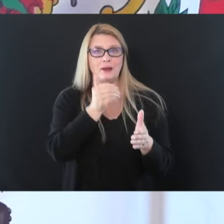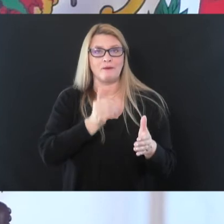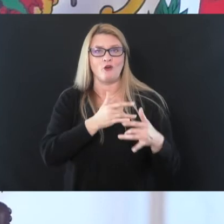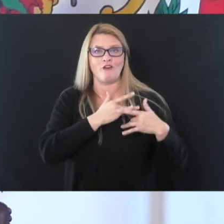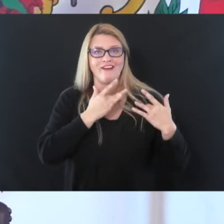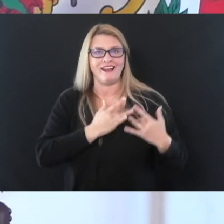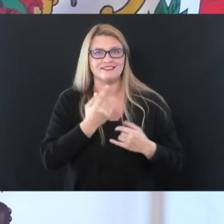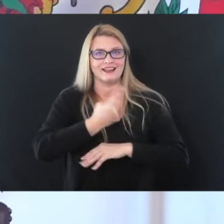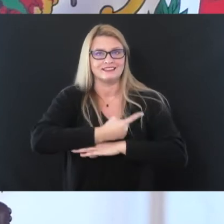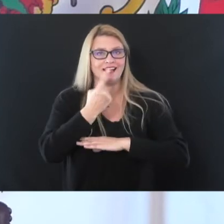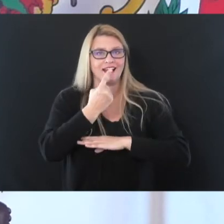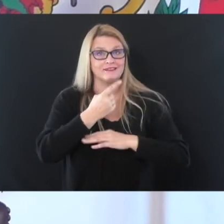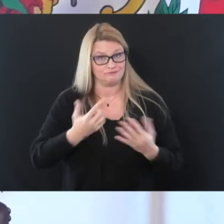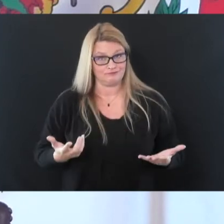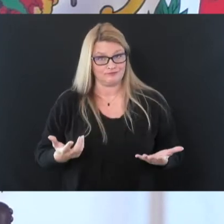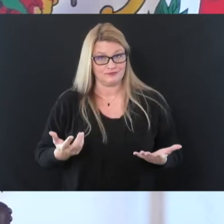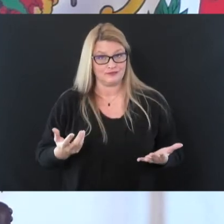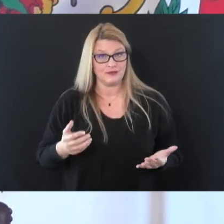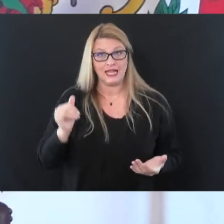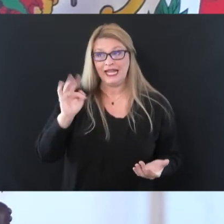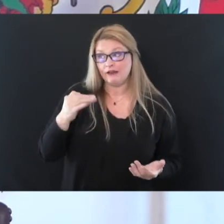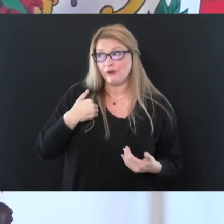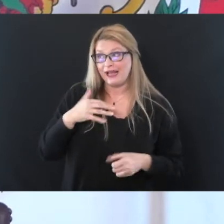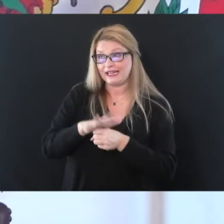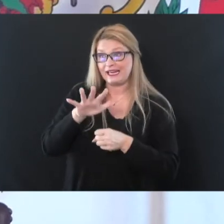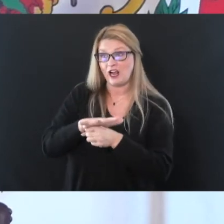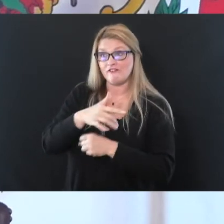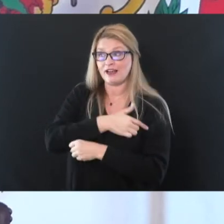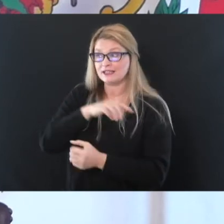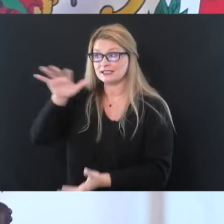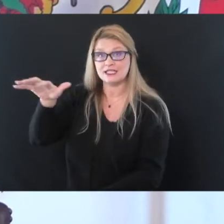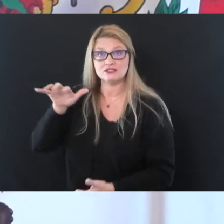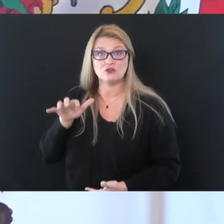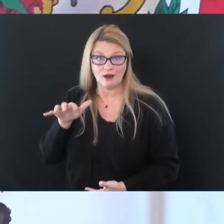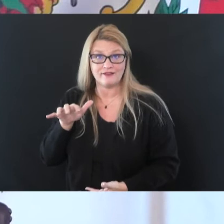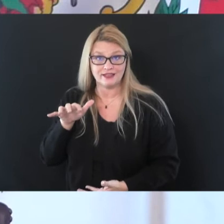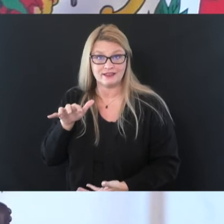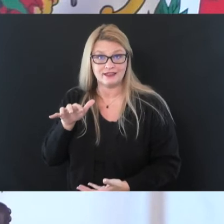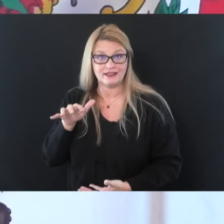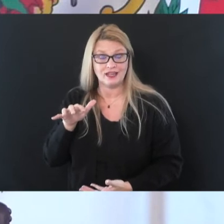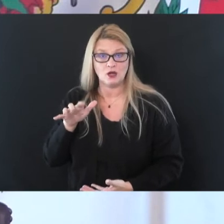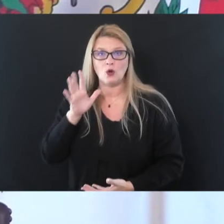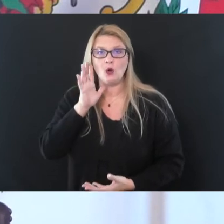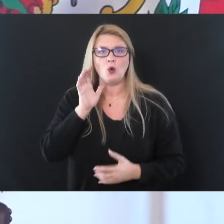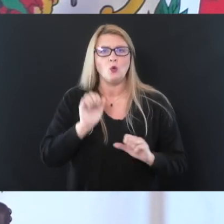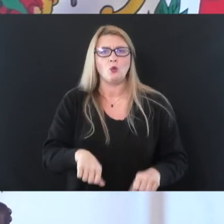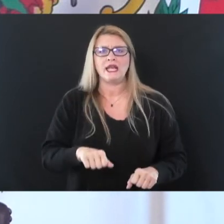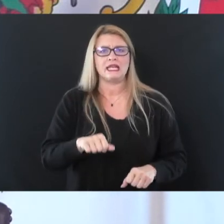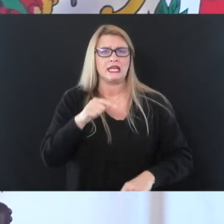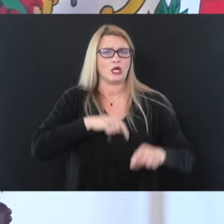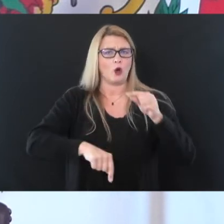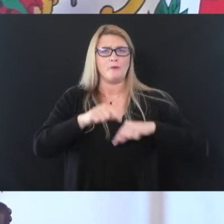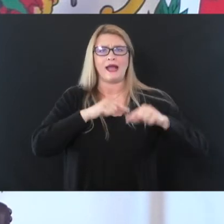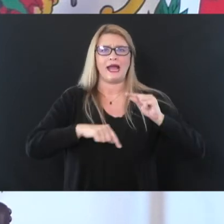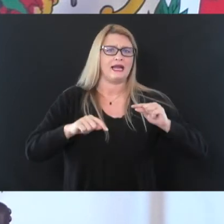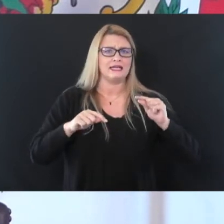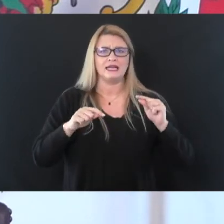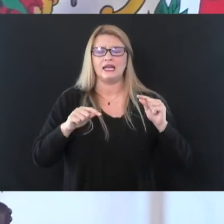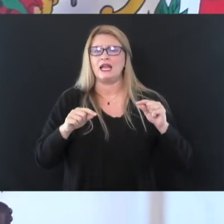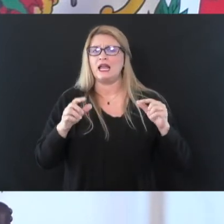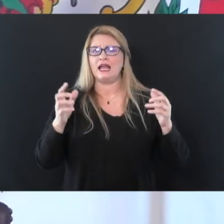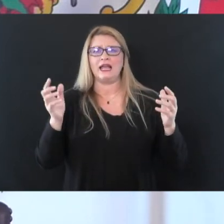Valentine's Day. If we had the vaccines, without any question, we could double back and absolutely